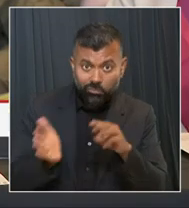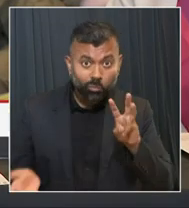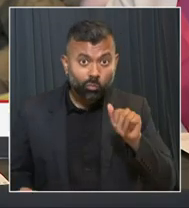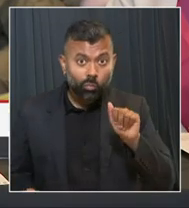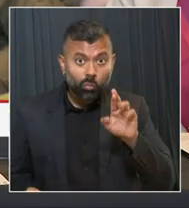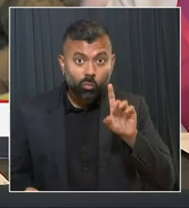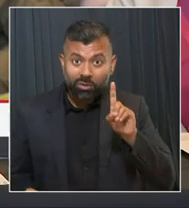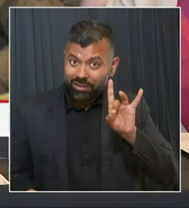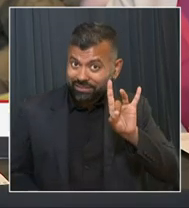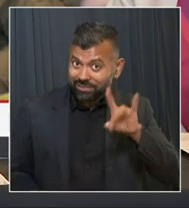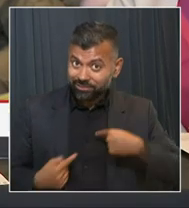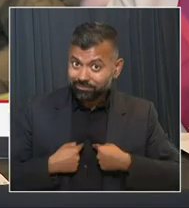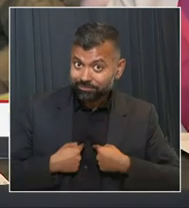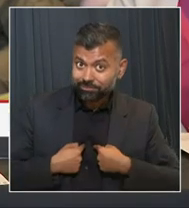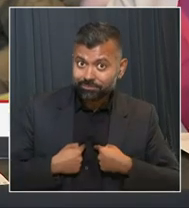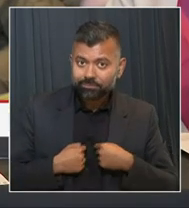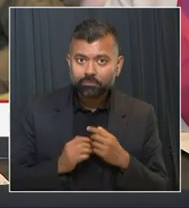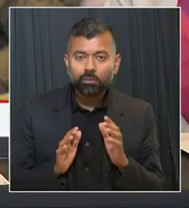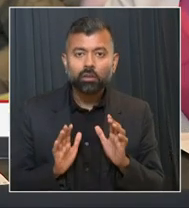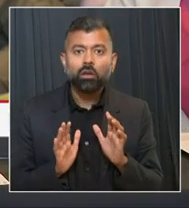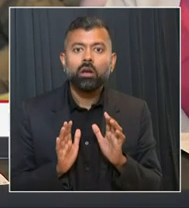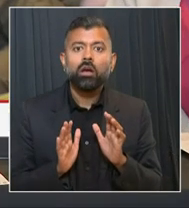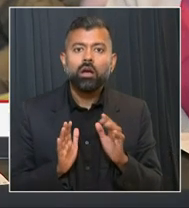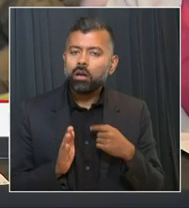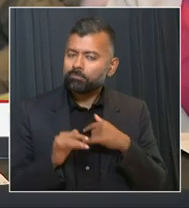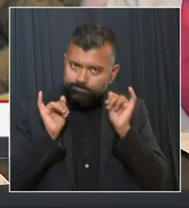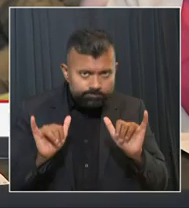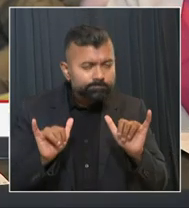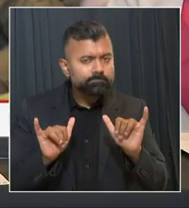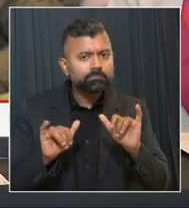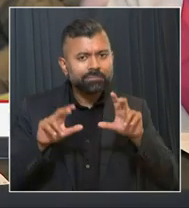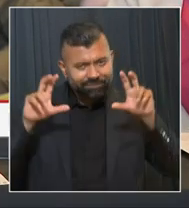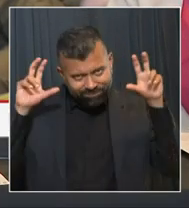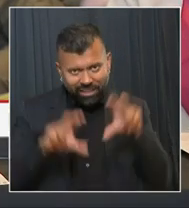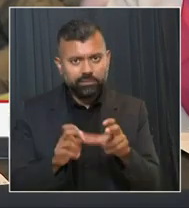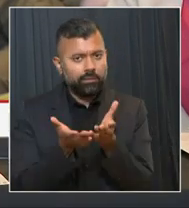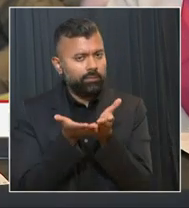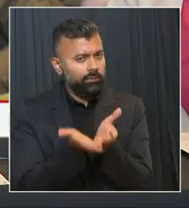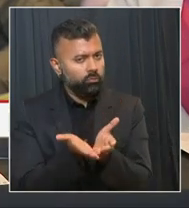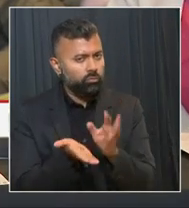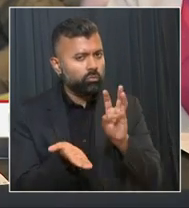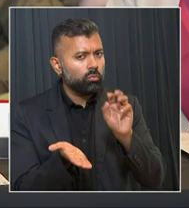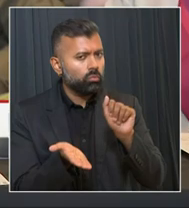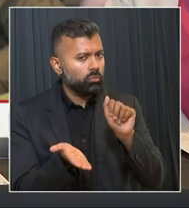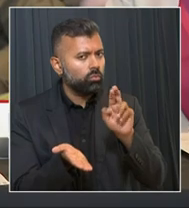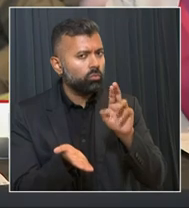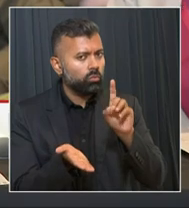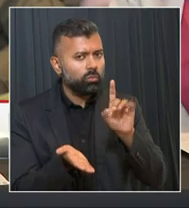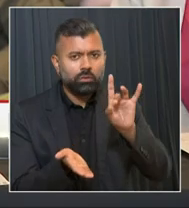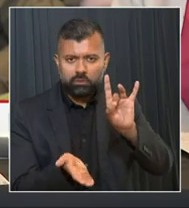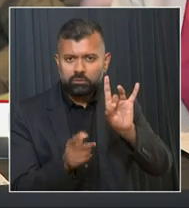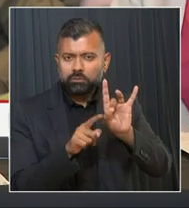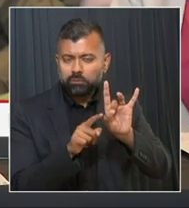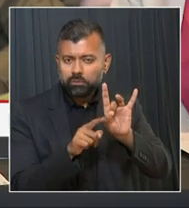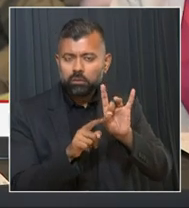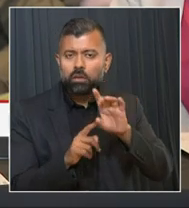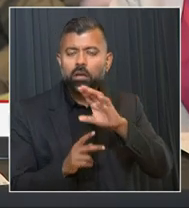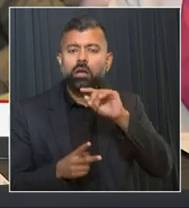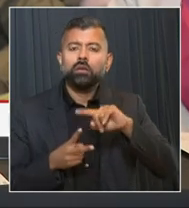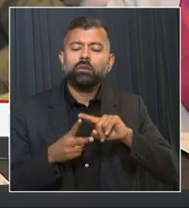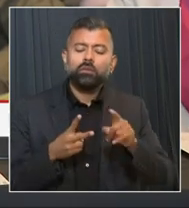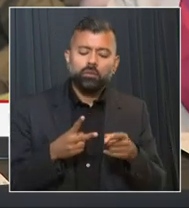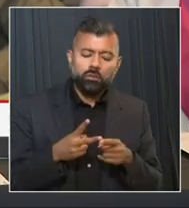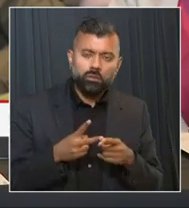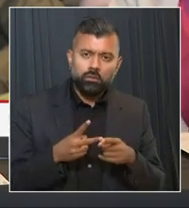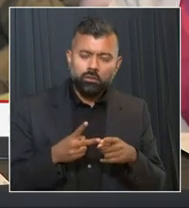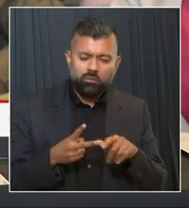our investments in Ward 8. The first part of your question, I'm sorry. Out of